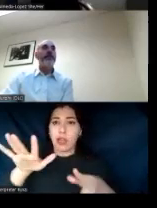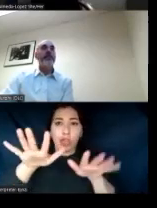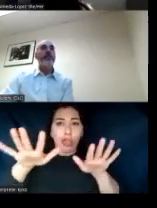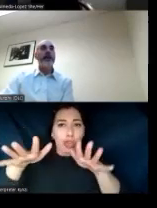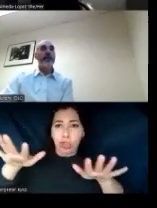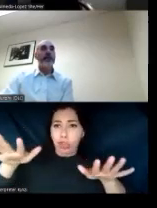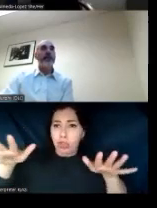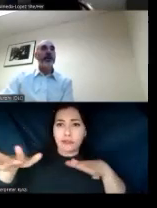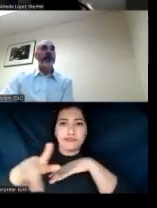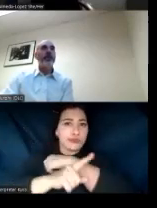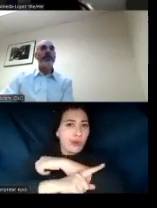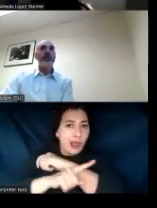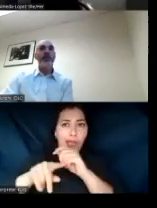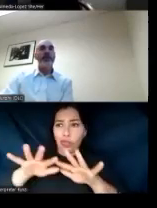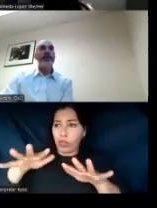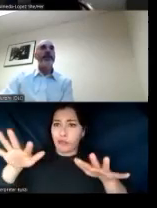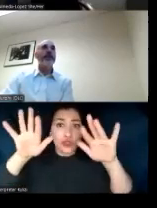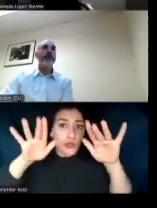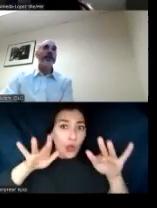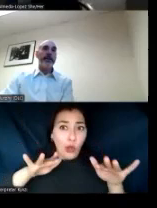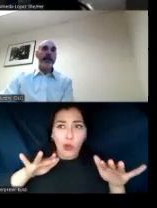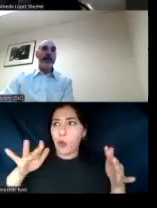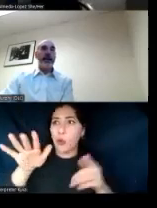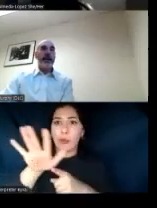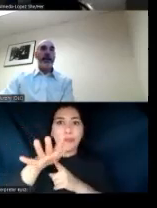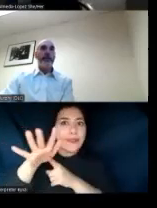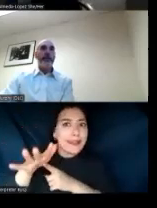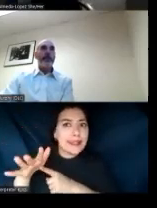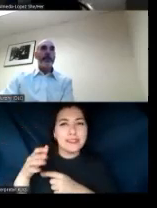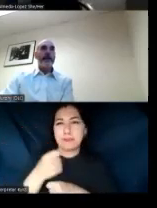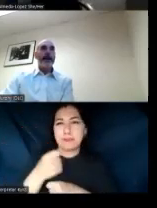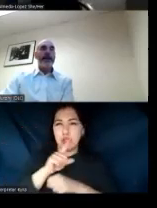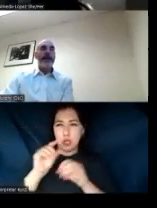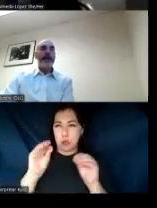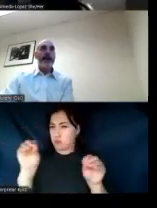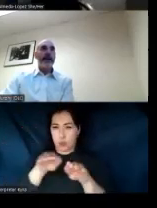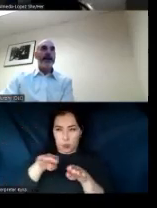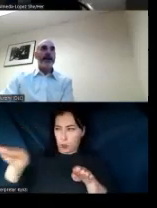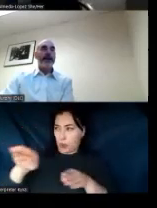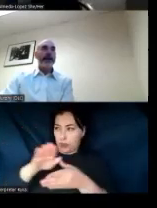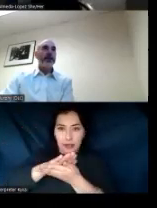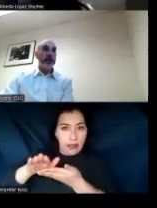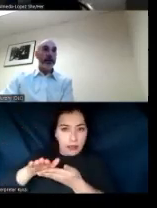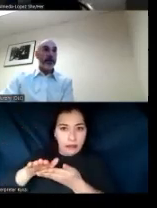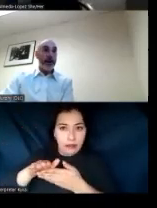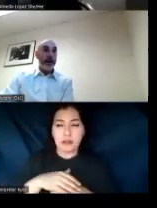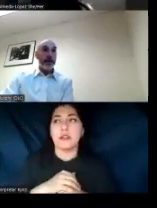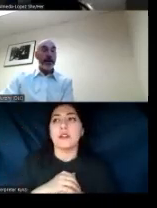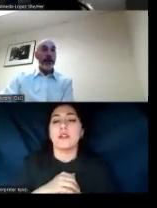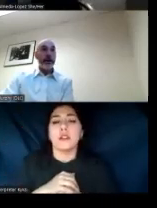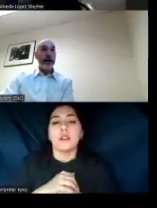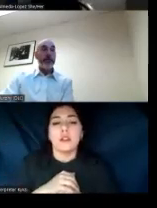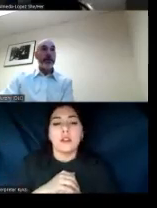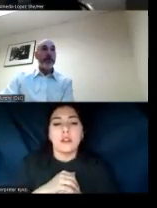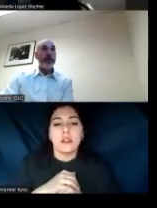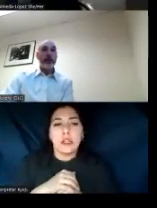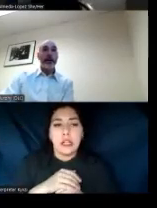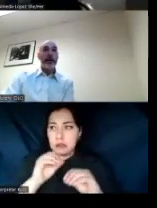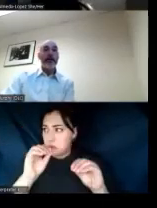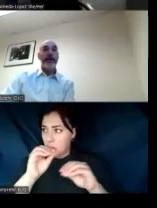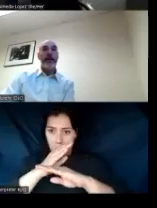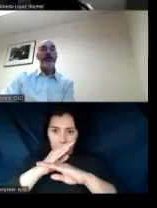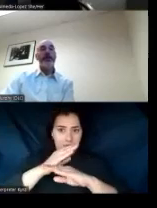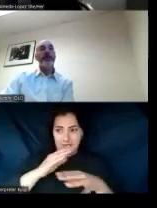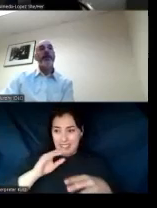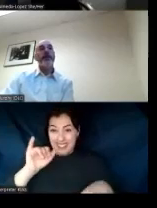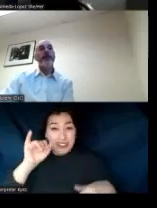anything from snow to leaves. And any sort of impediment on a ramp could create a